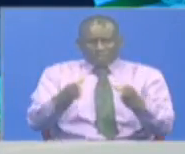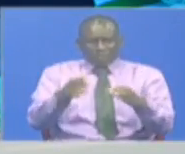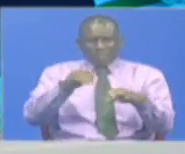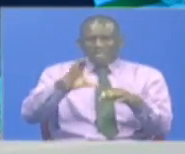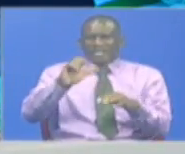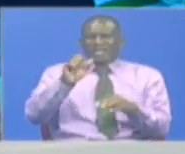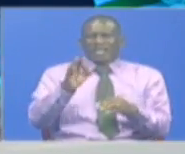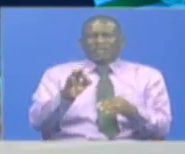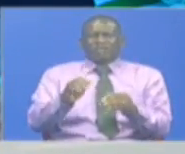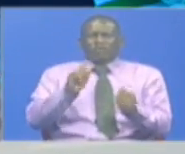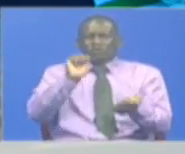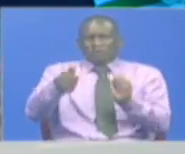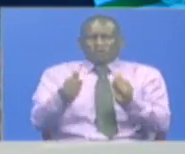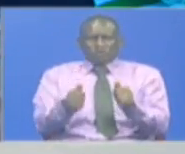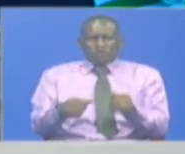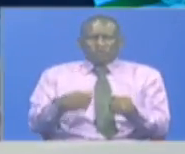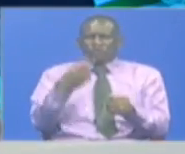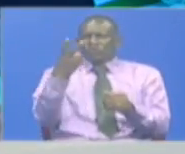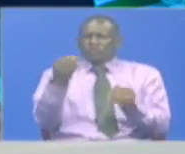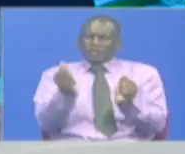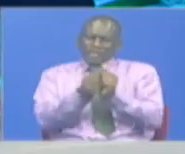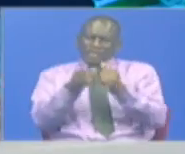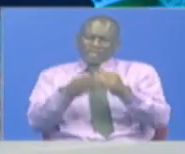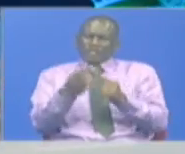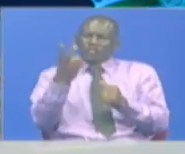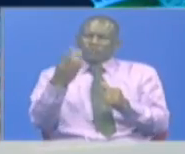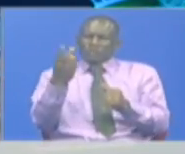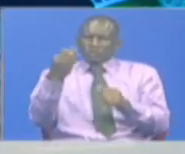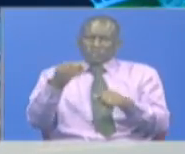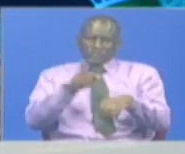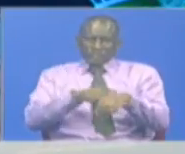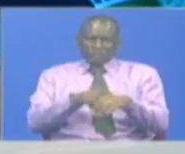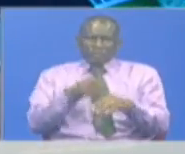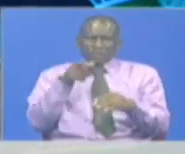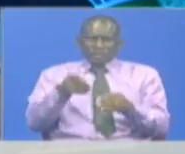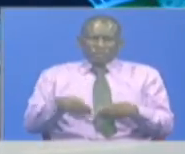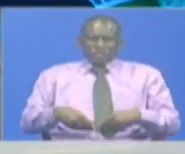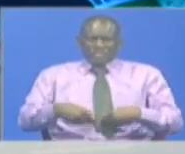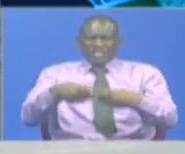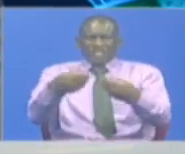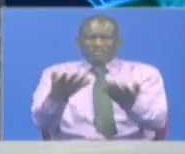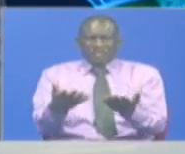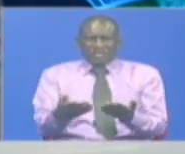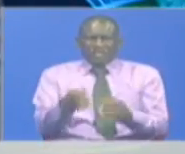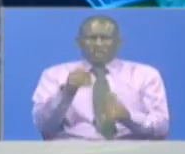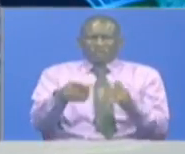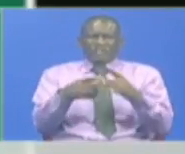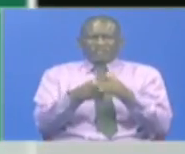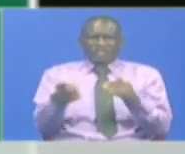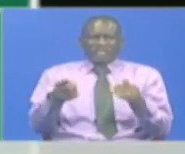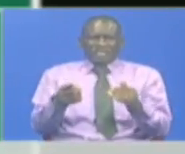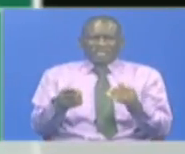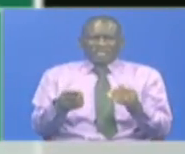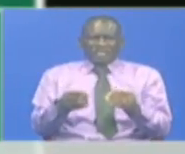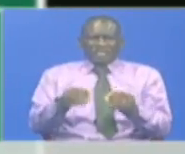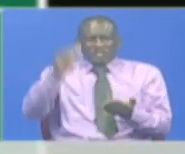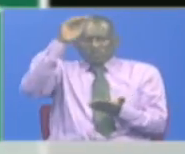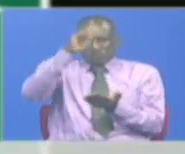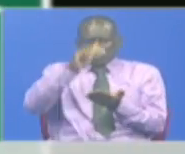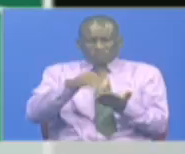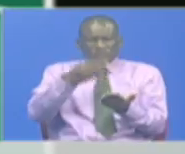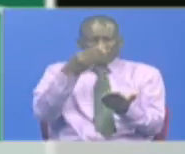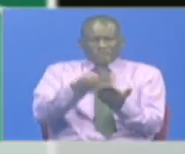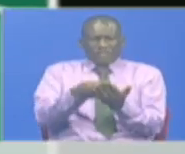interclub competitions for the 2019-2020 season. The distribution, which has since commenced, is to reduce the